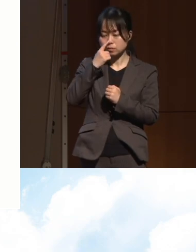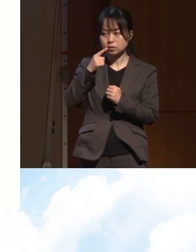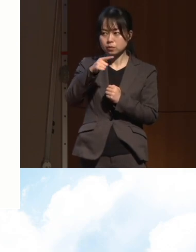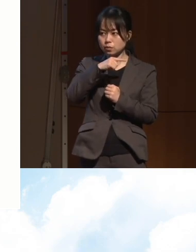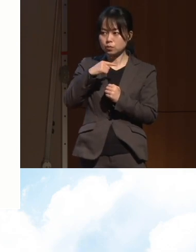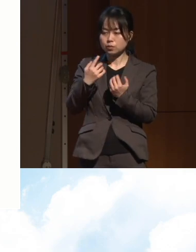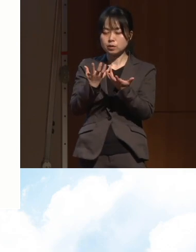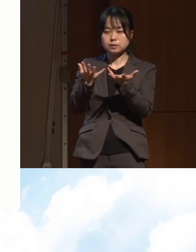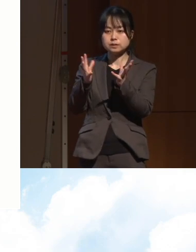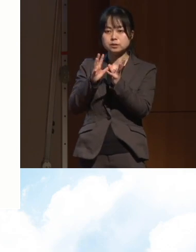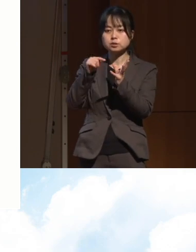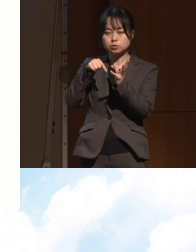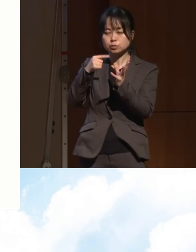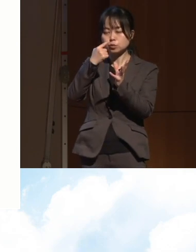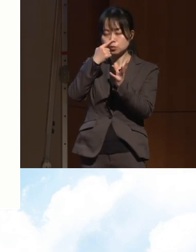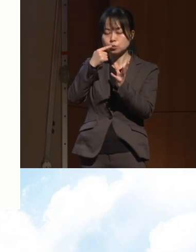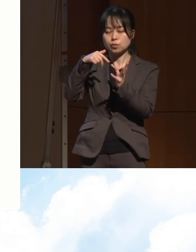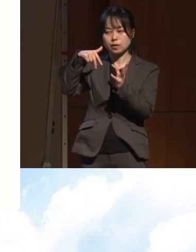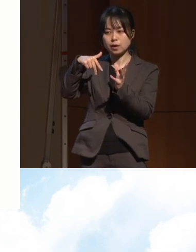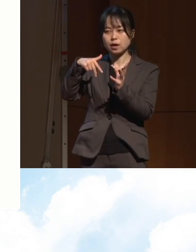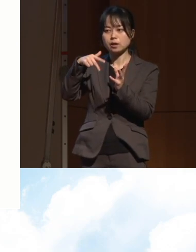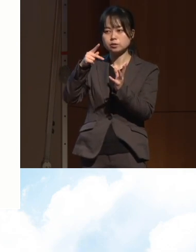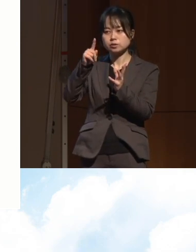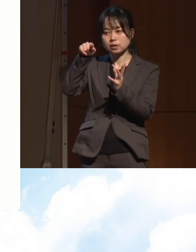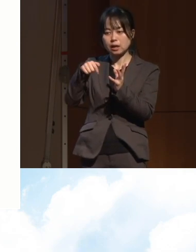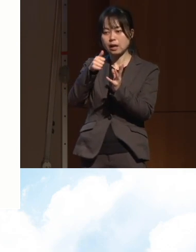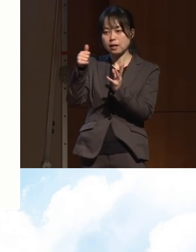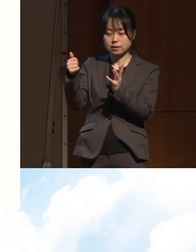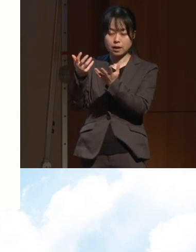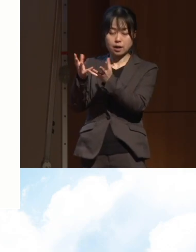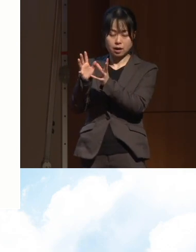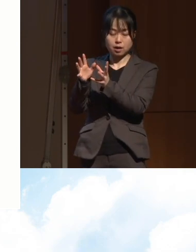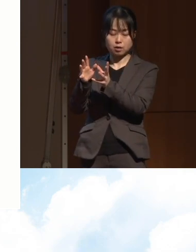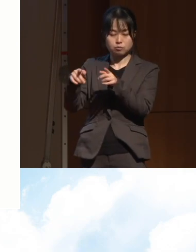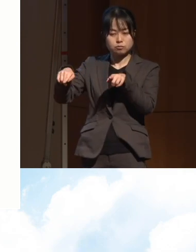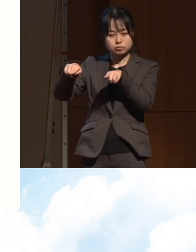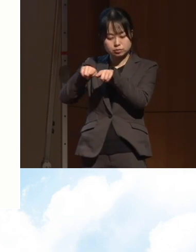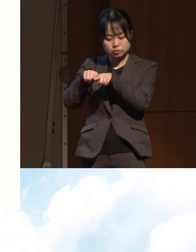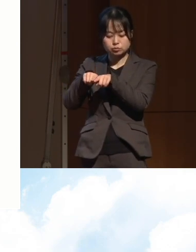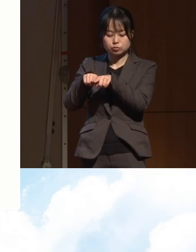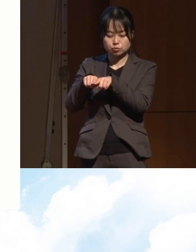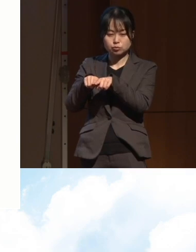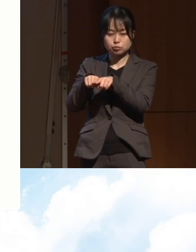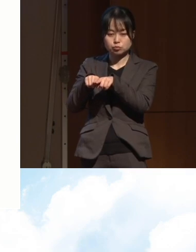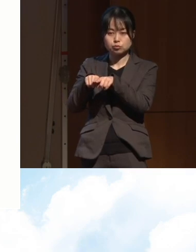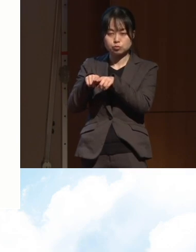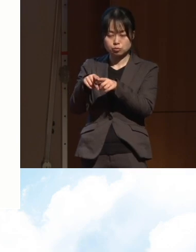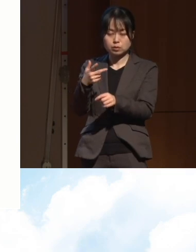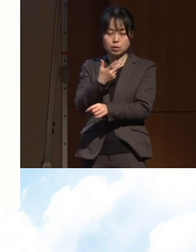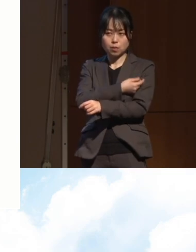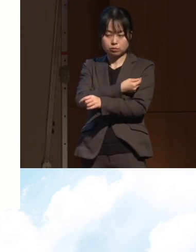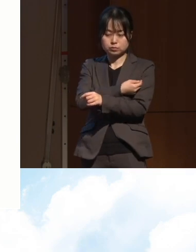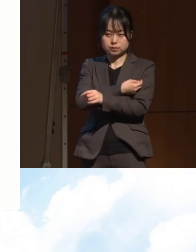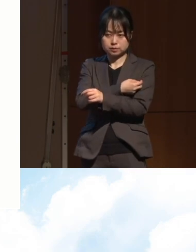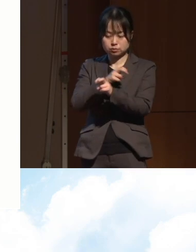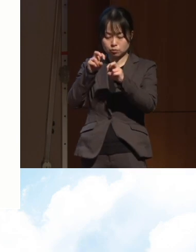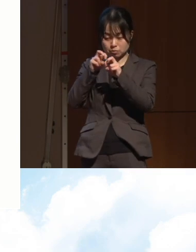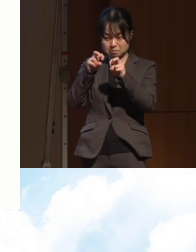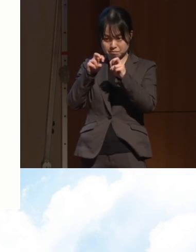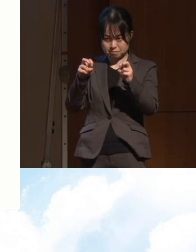Holdings, attempting to develop a vaccine to confer innate-based protection against respiratory virus